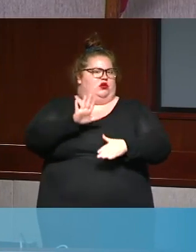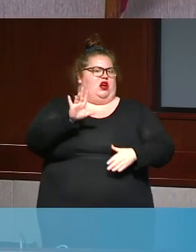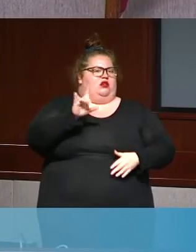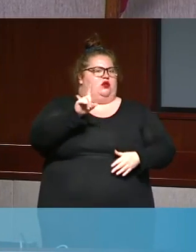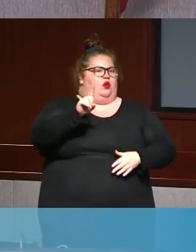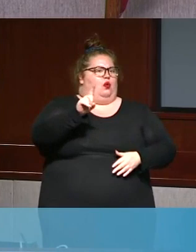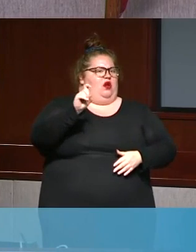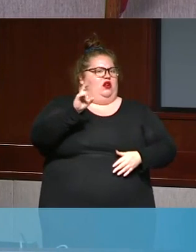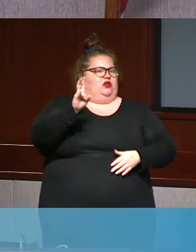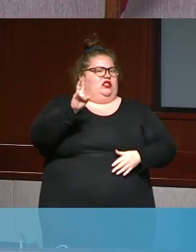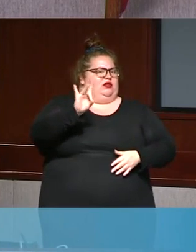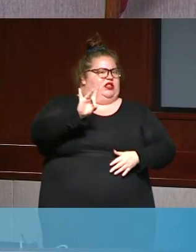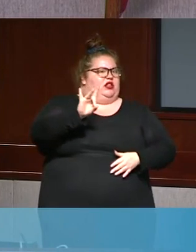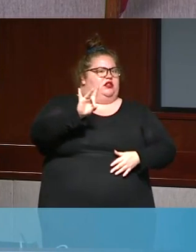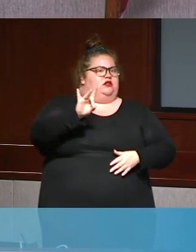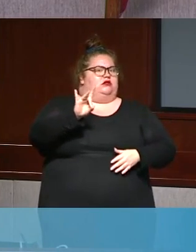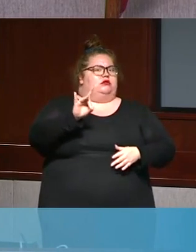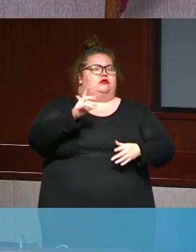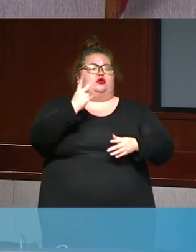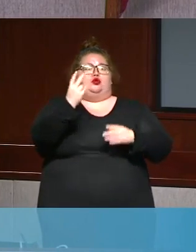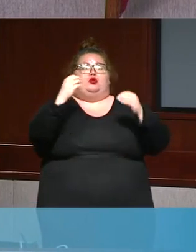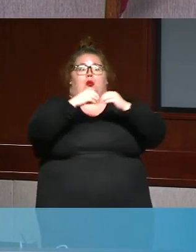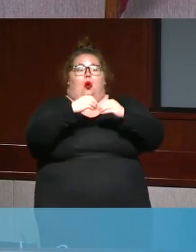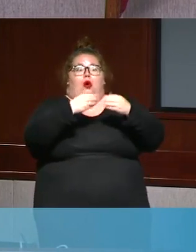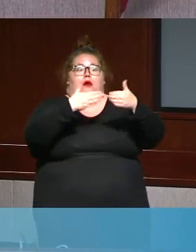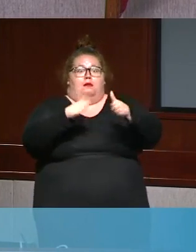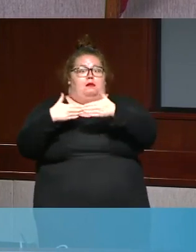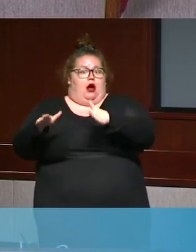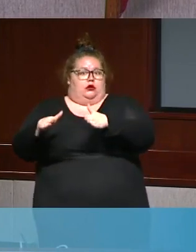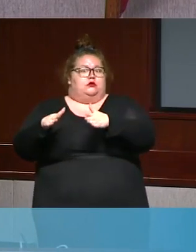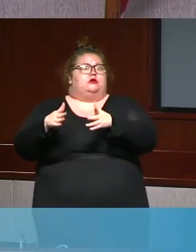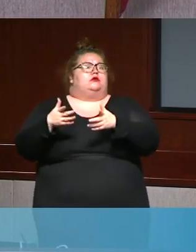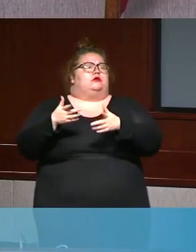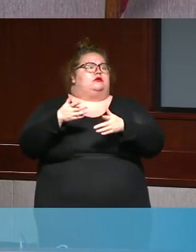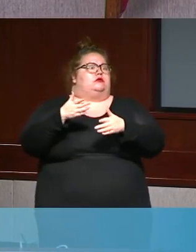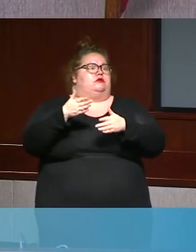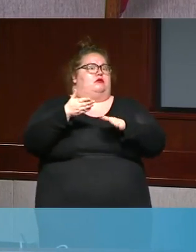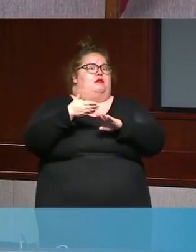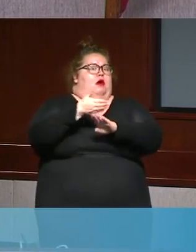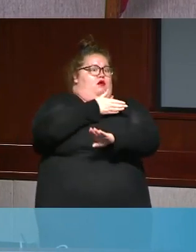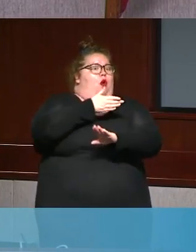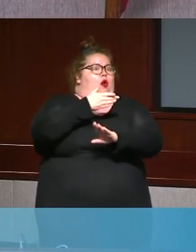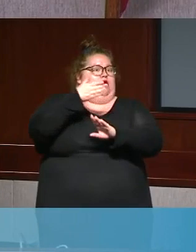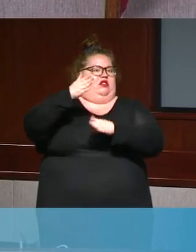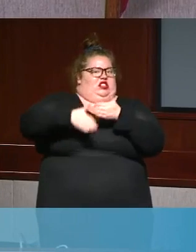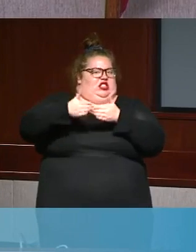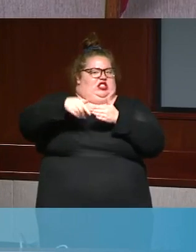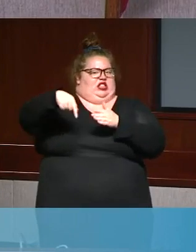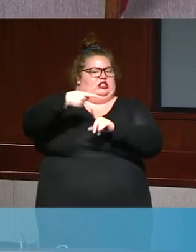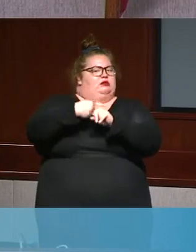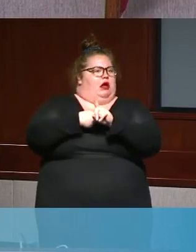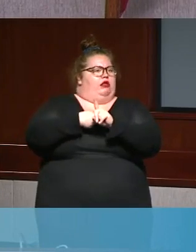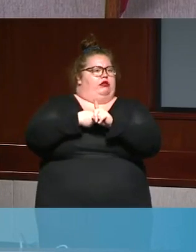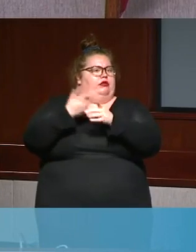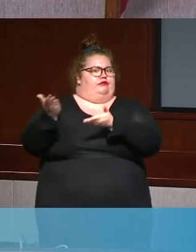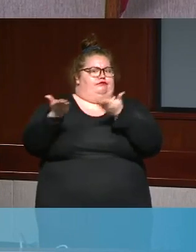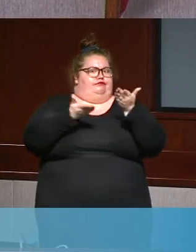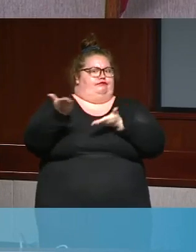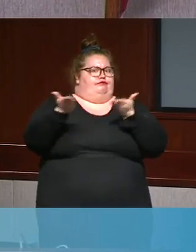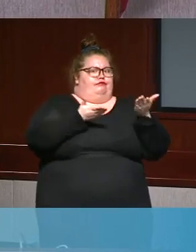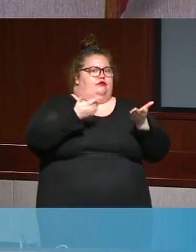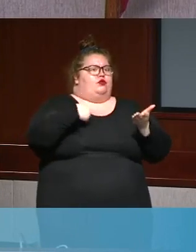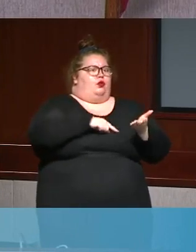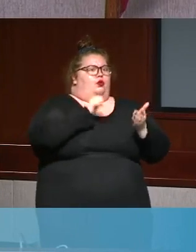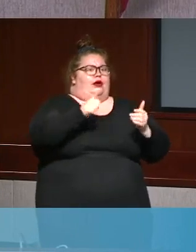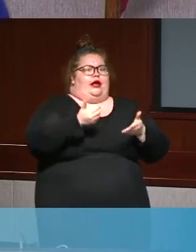then 2 more additional shipments before the end of June. And we look forward to being able to use it on our Kern